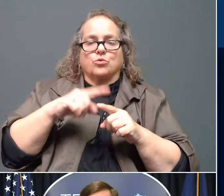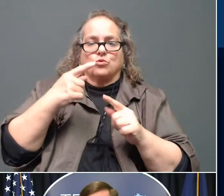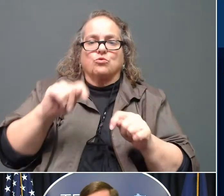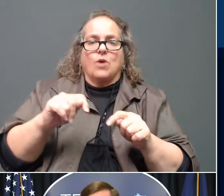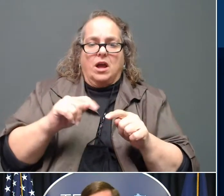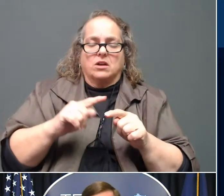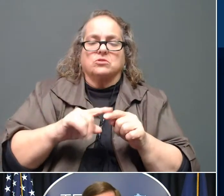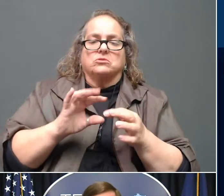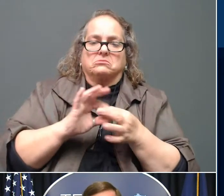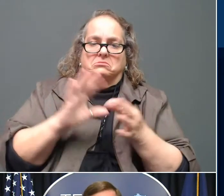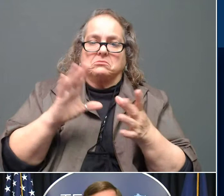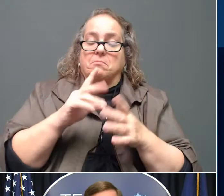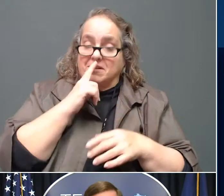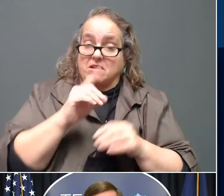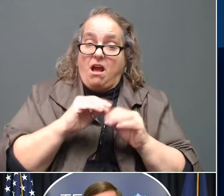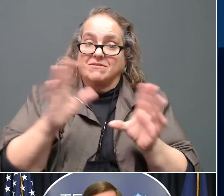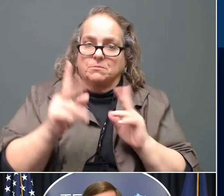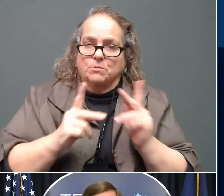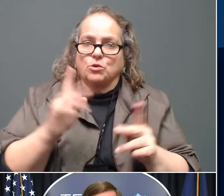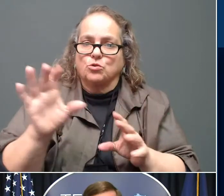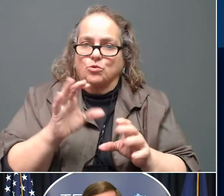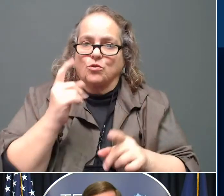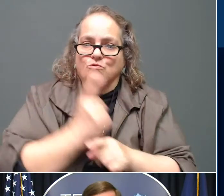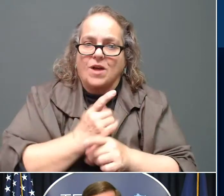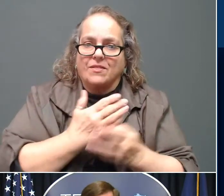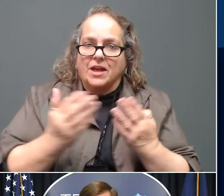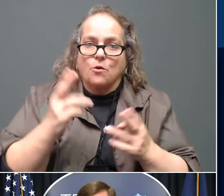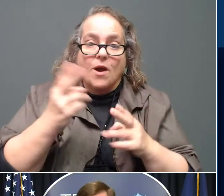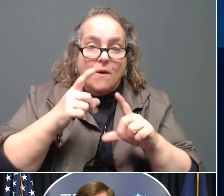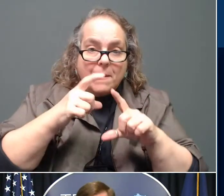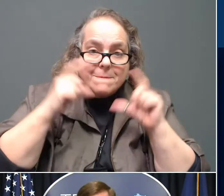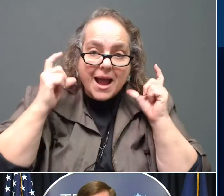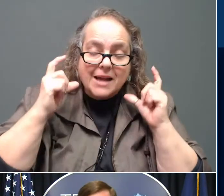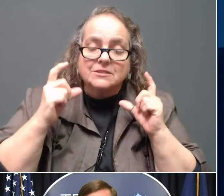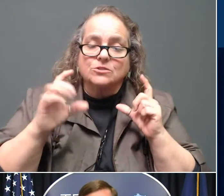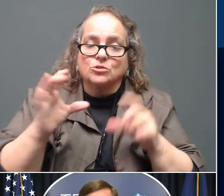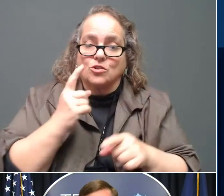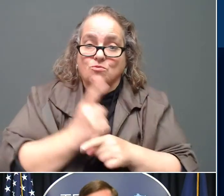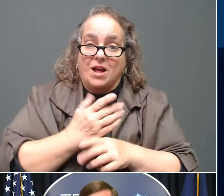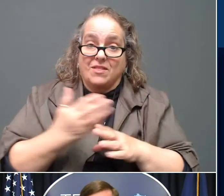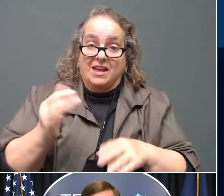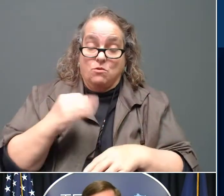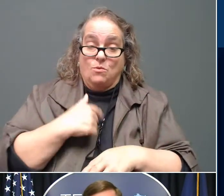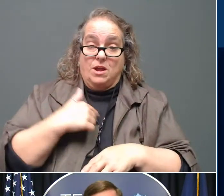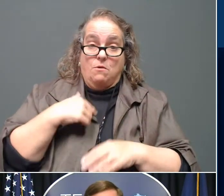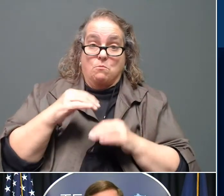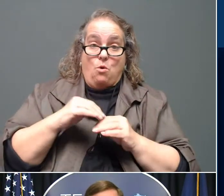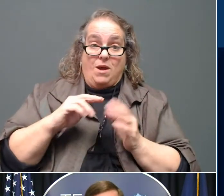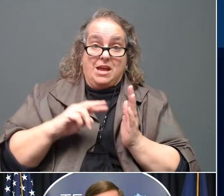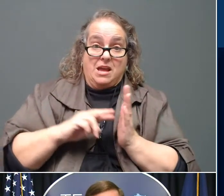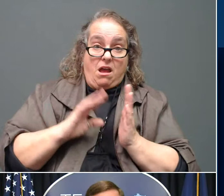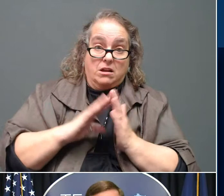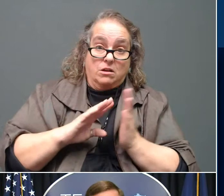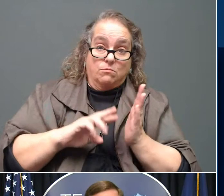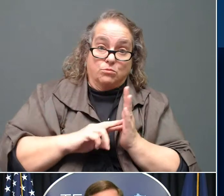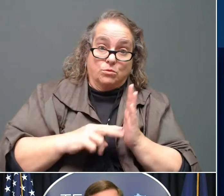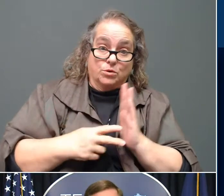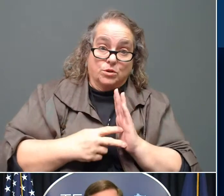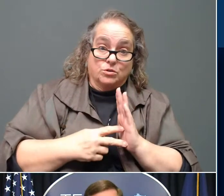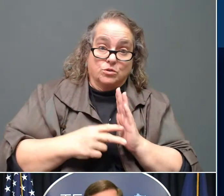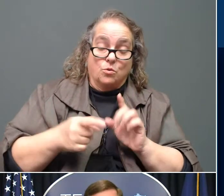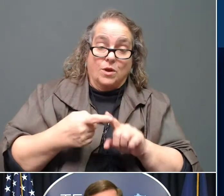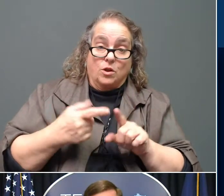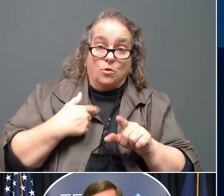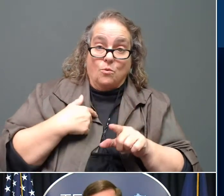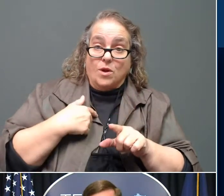things. And if we are more intentional in that as well, when we are out, there is